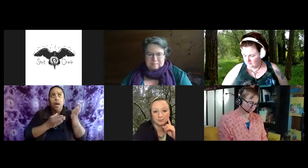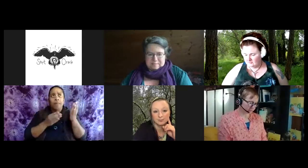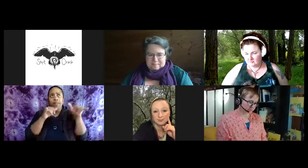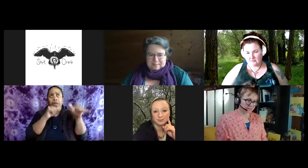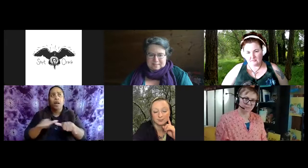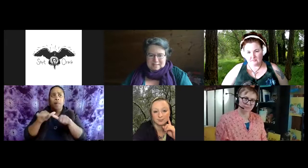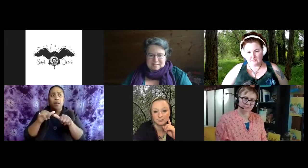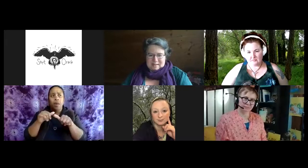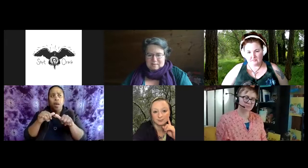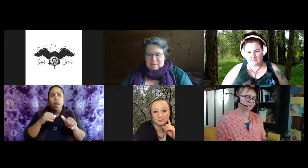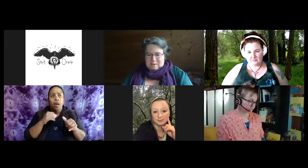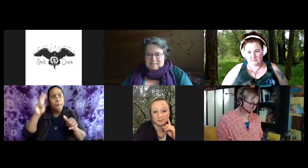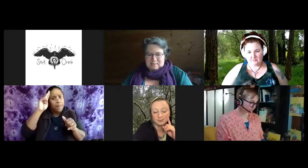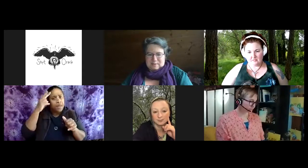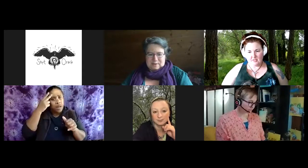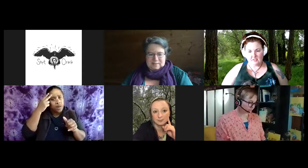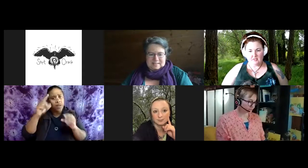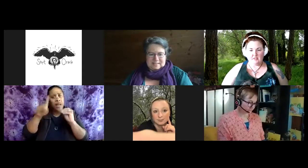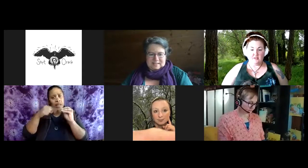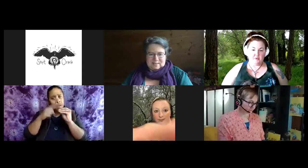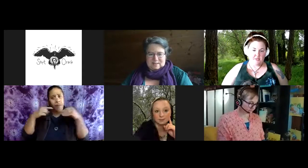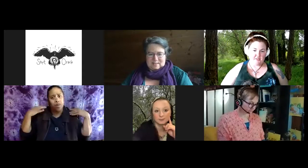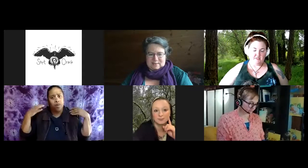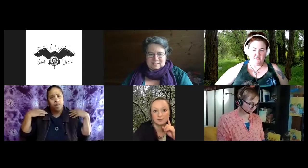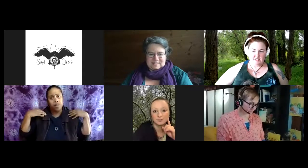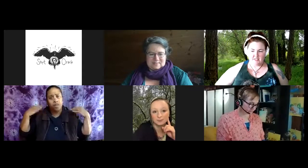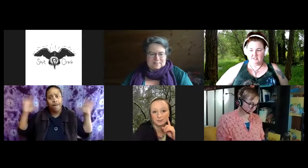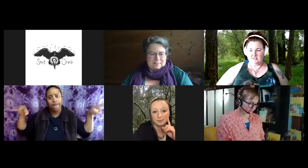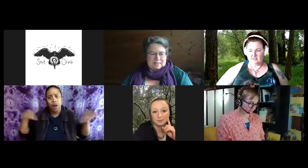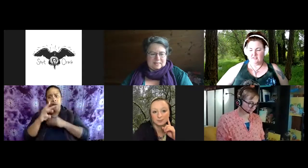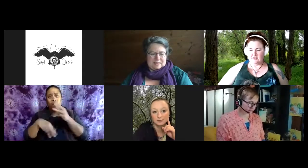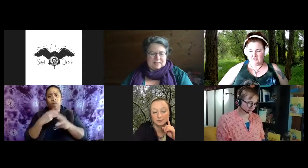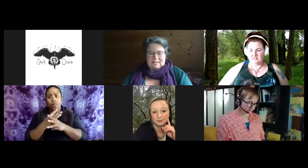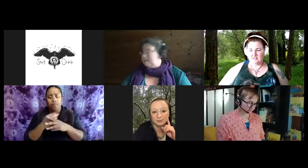realm? That seems like a great question while we're looking for another question.